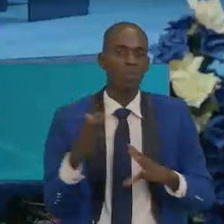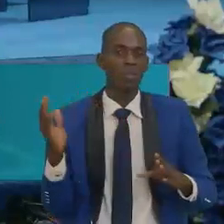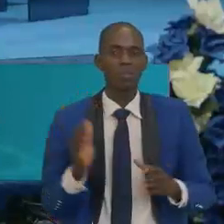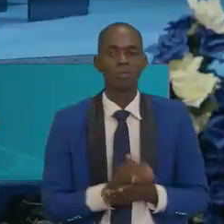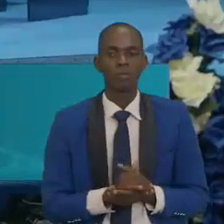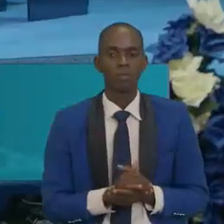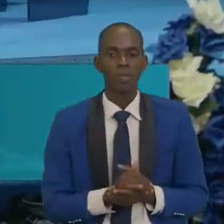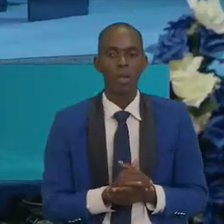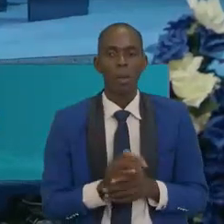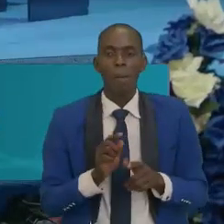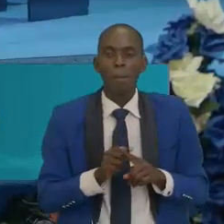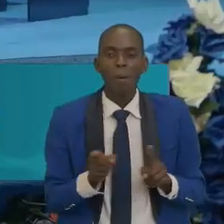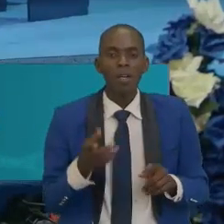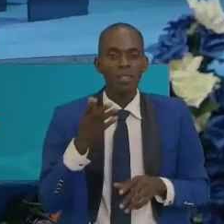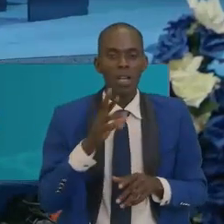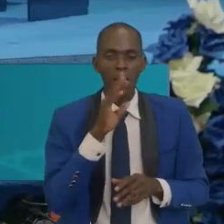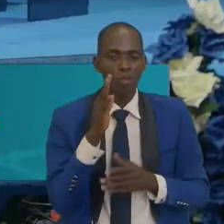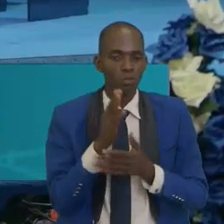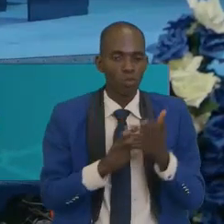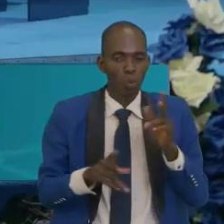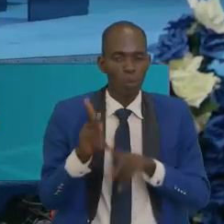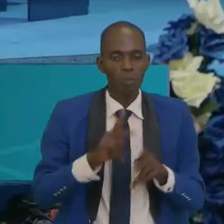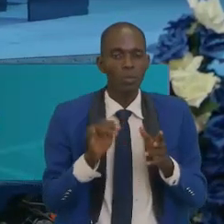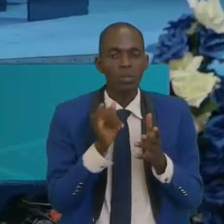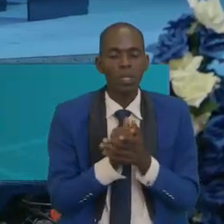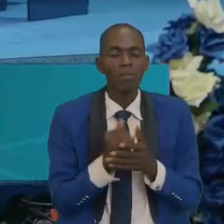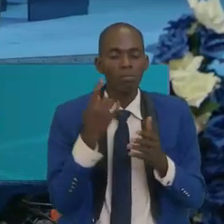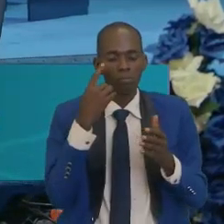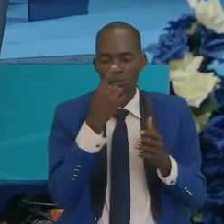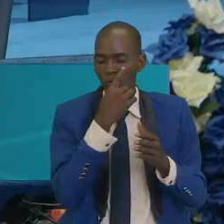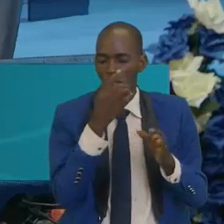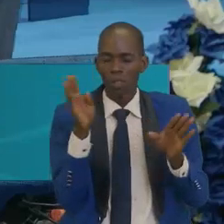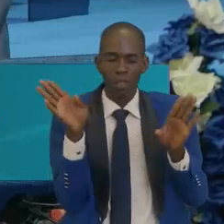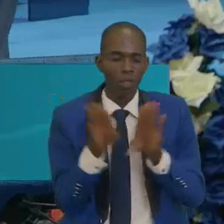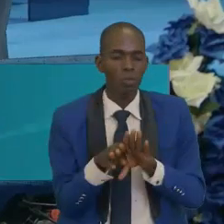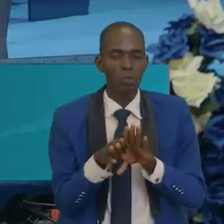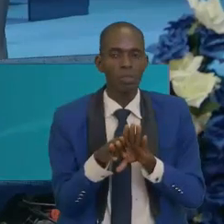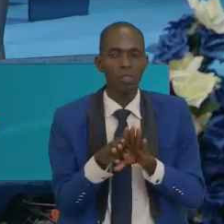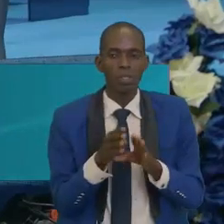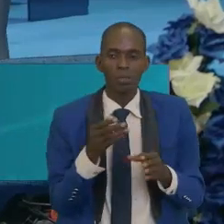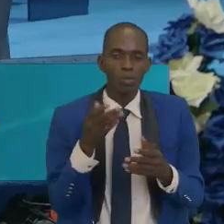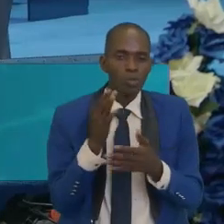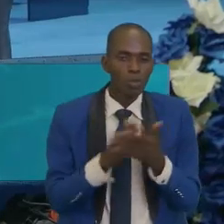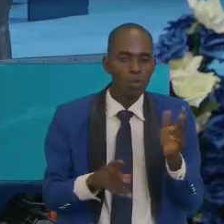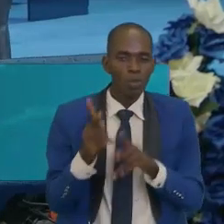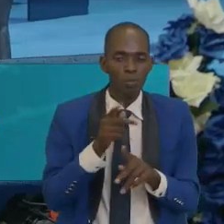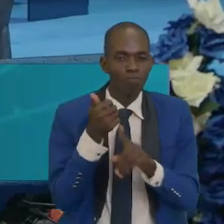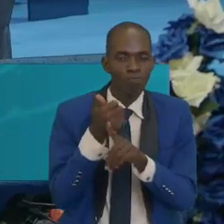But there are people that close their eyes. There are people that close their